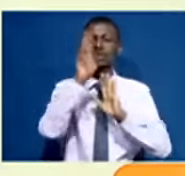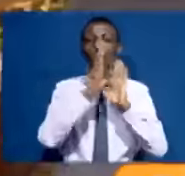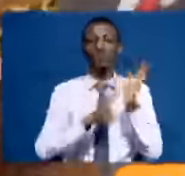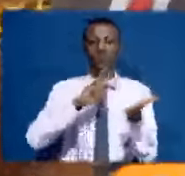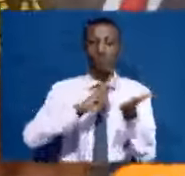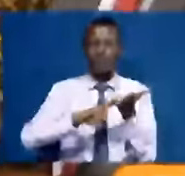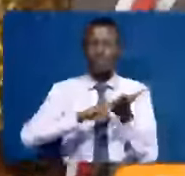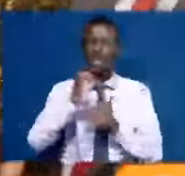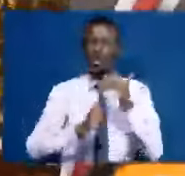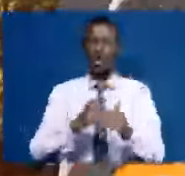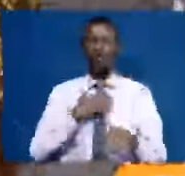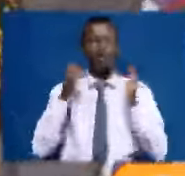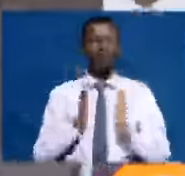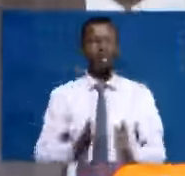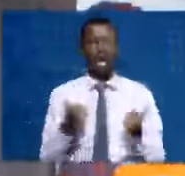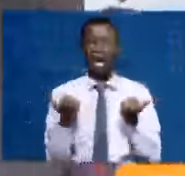visitors.